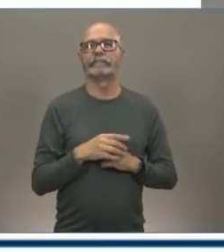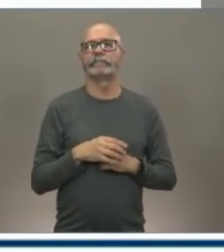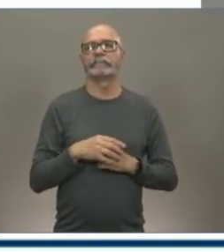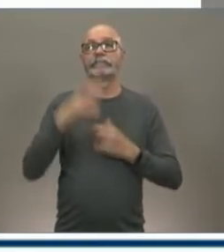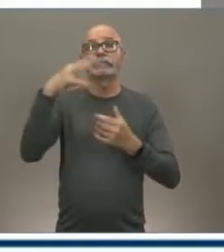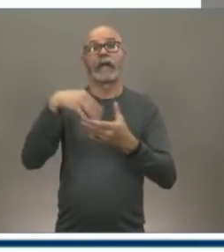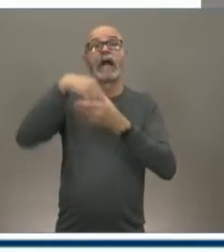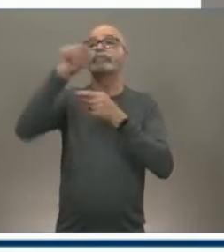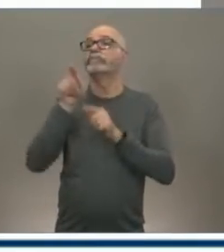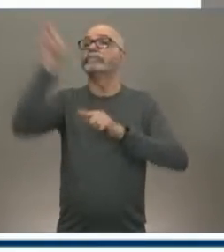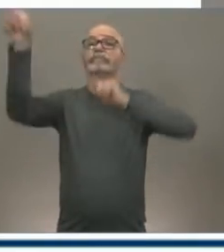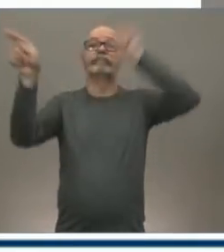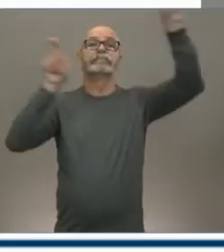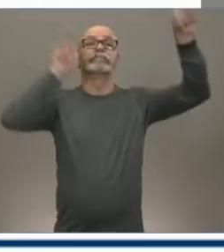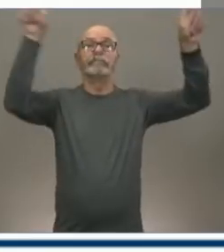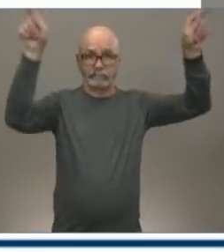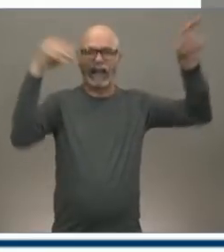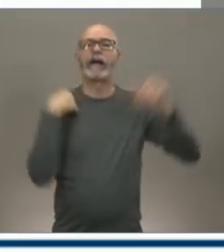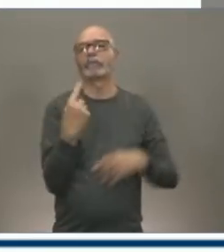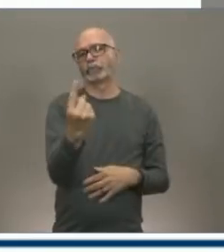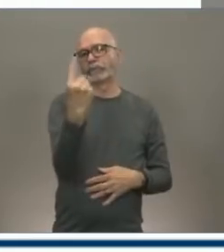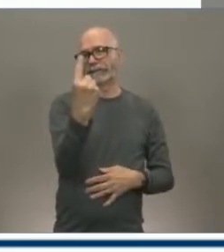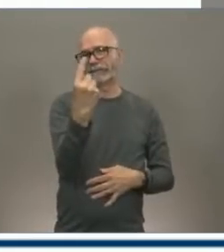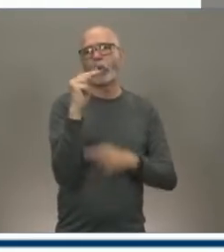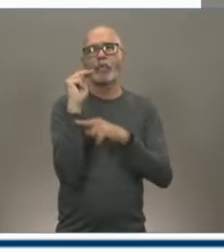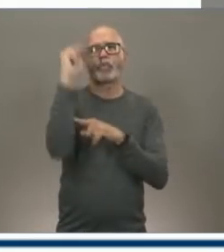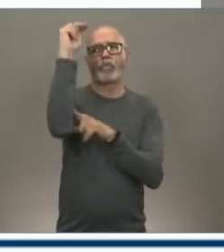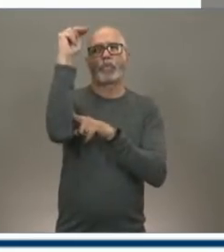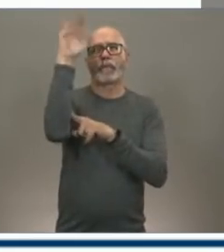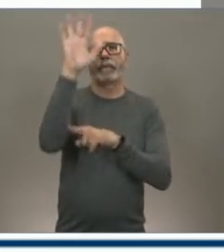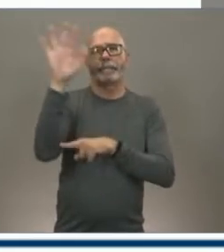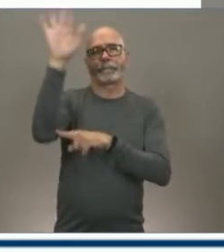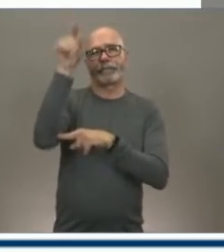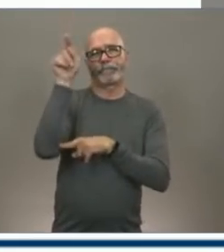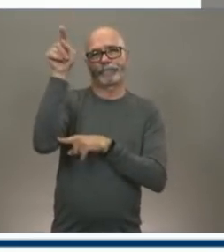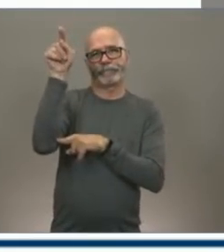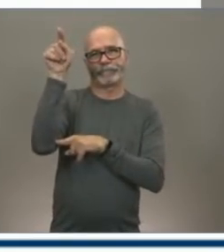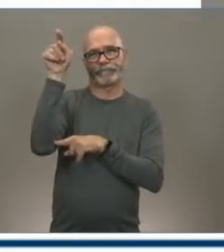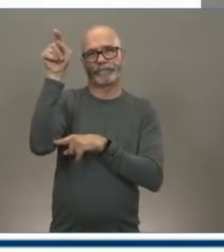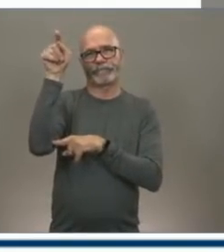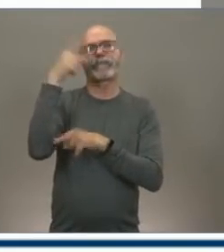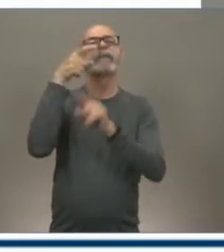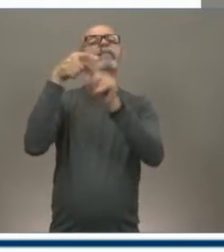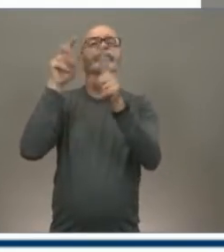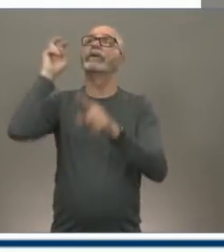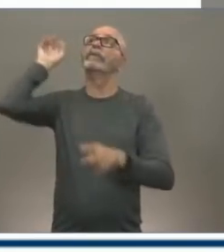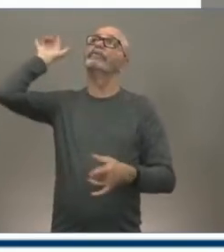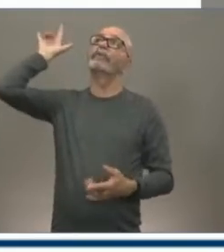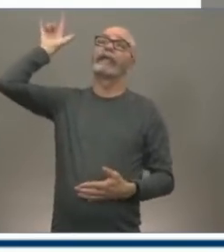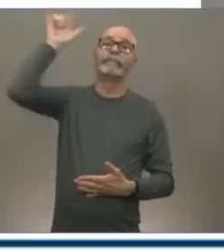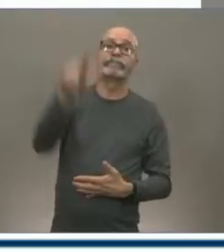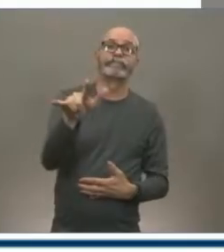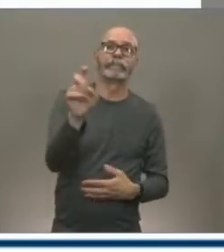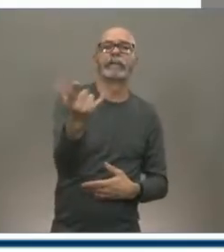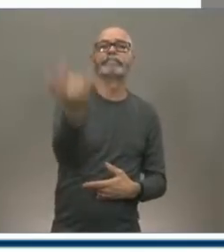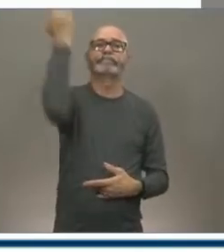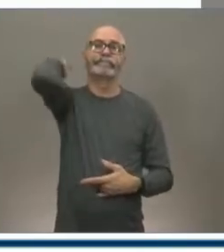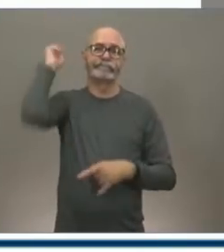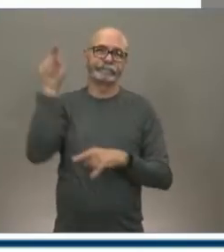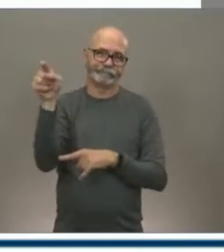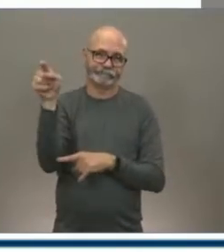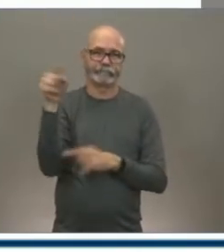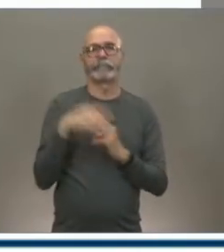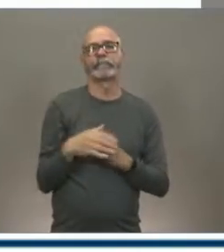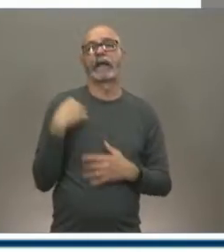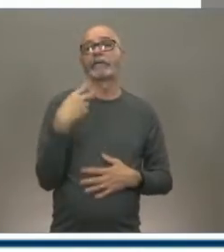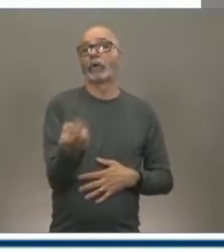today's cases is in the Northern Health Zone, and that's connected to out-of-province travel. We have 2 new cases in the Western Health Zone,